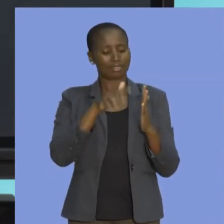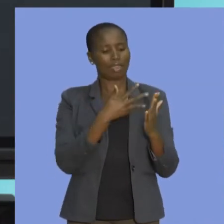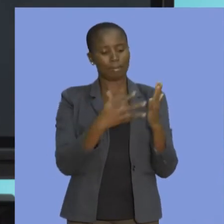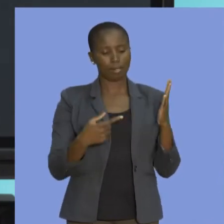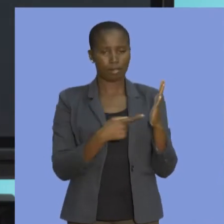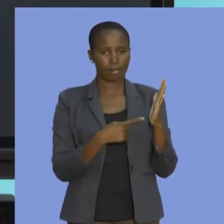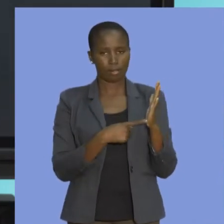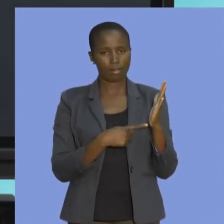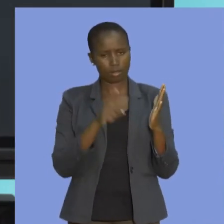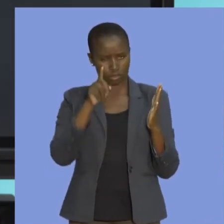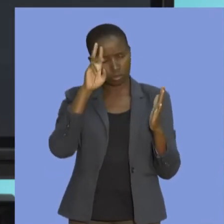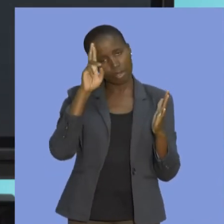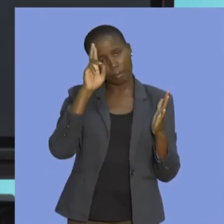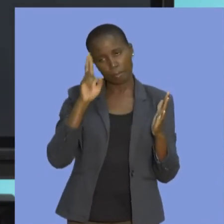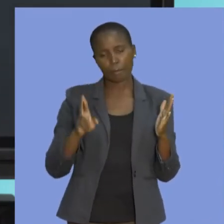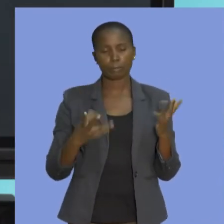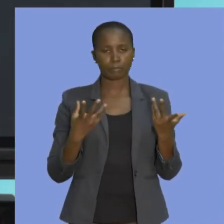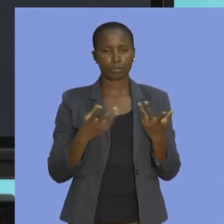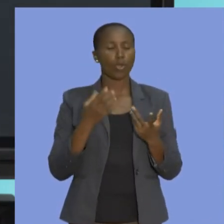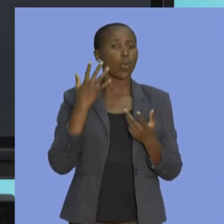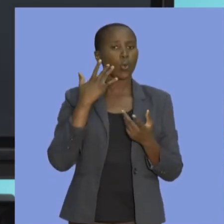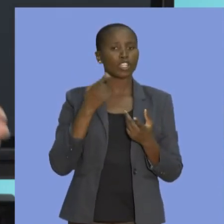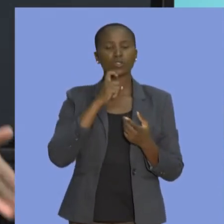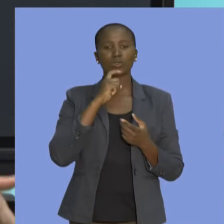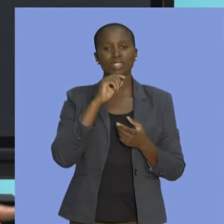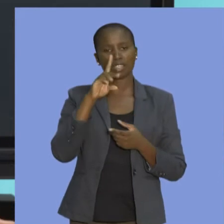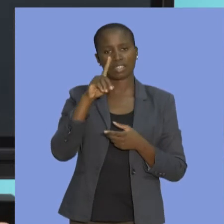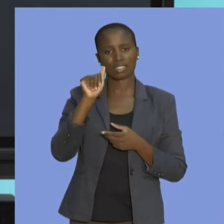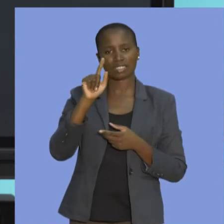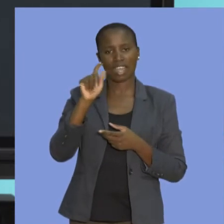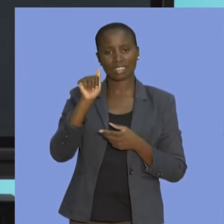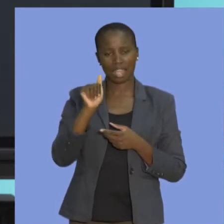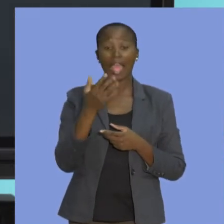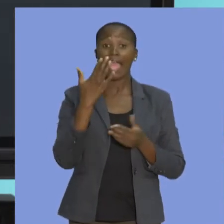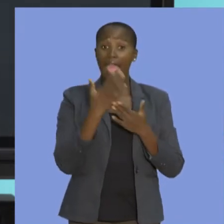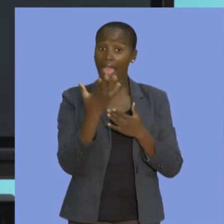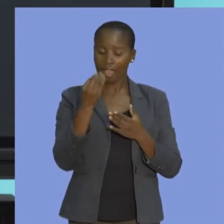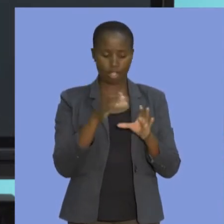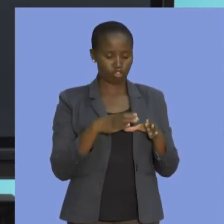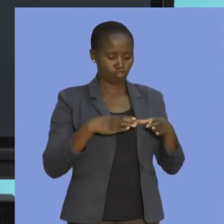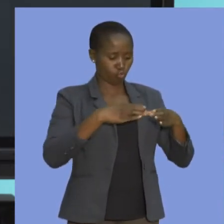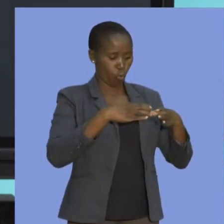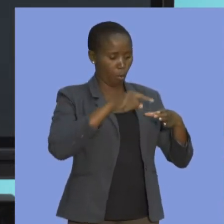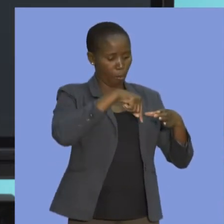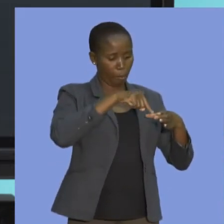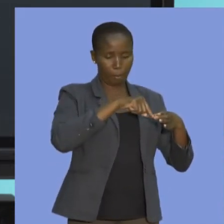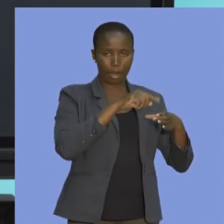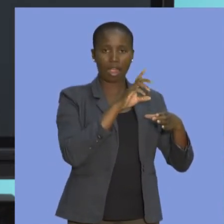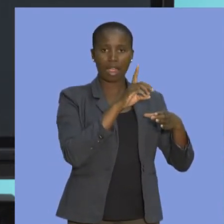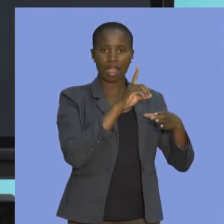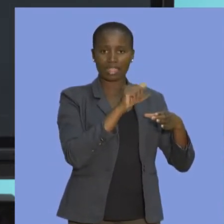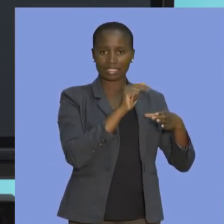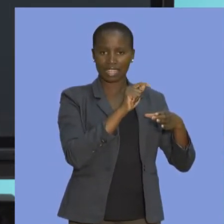Remember, in data, we can have grouped data or raw data.